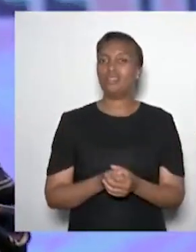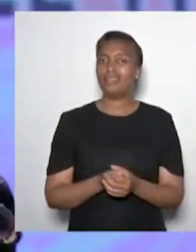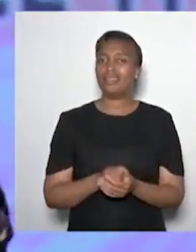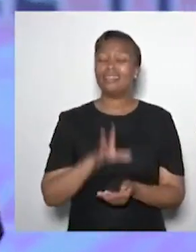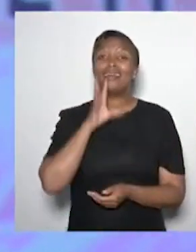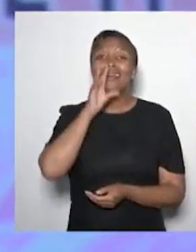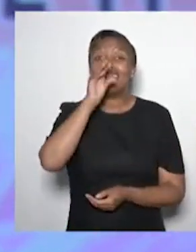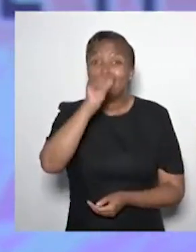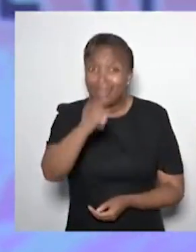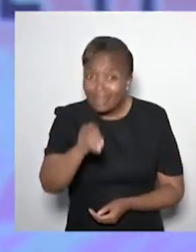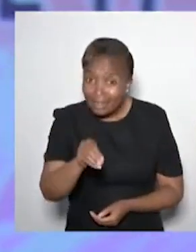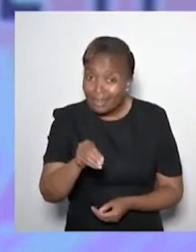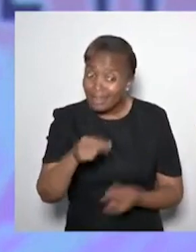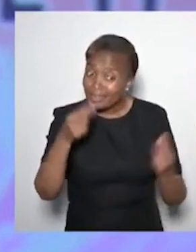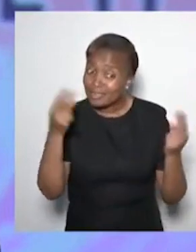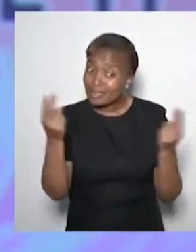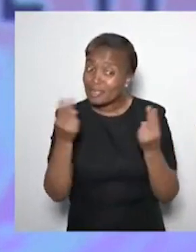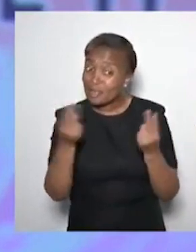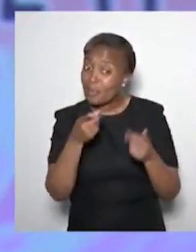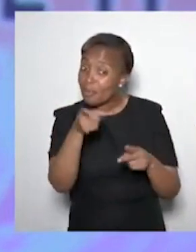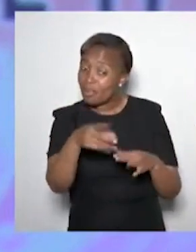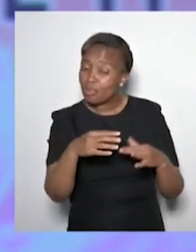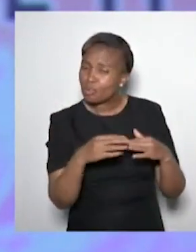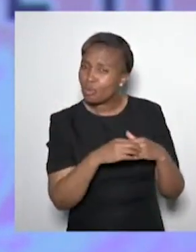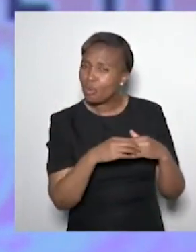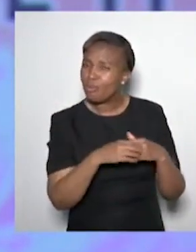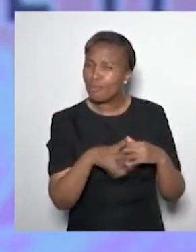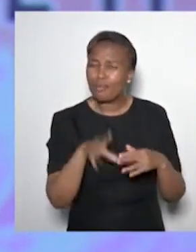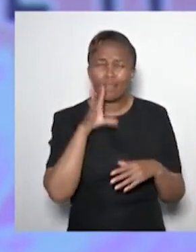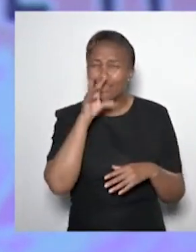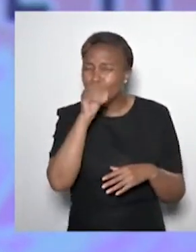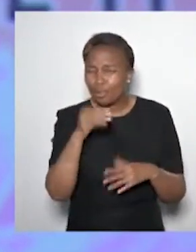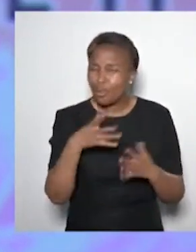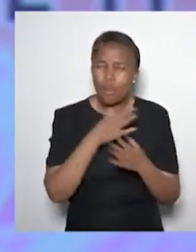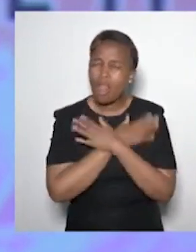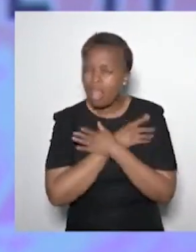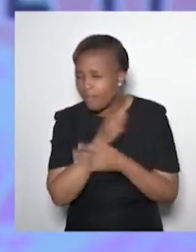This couple,